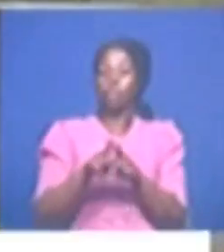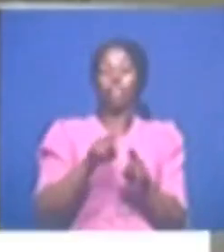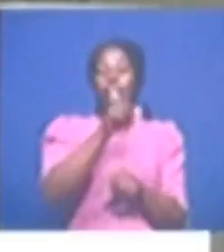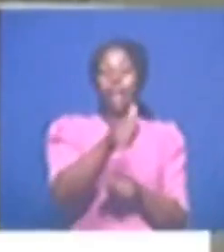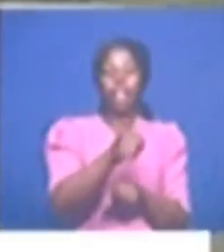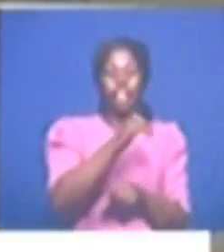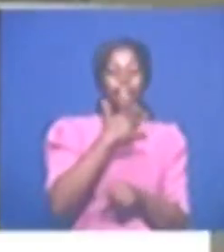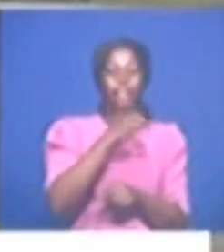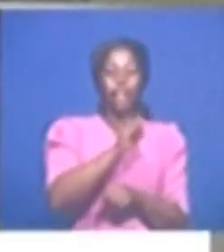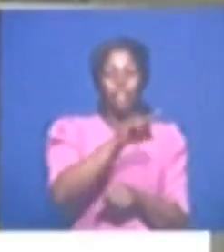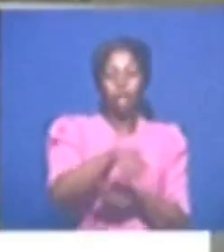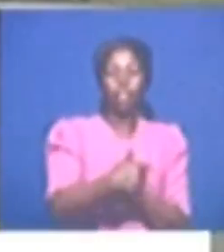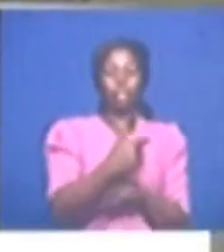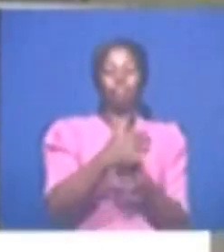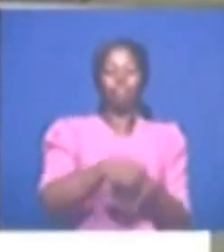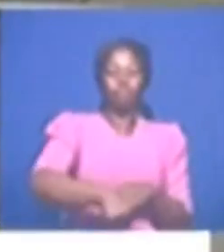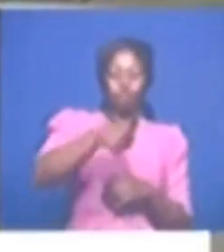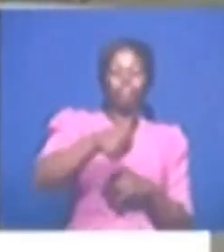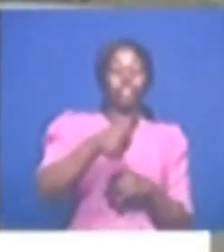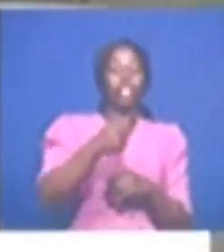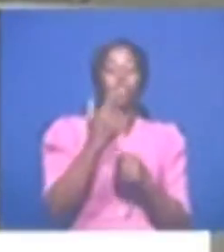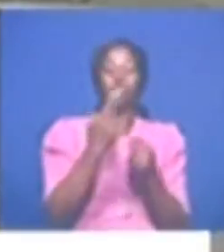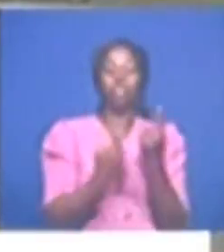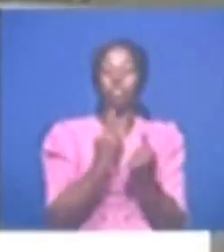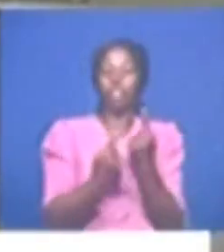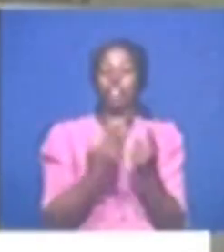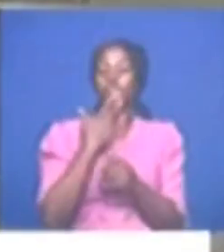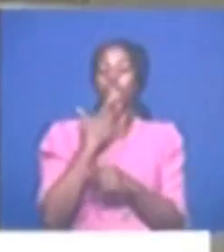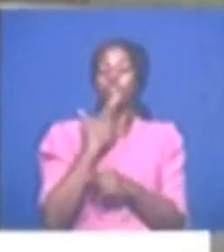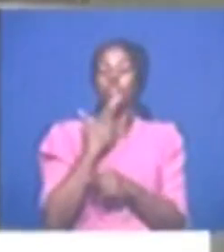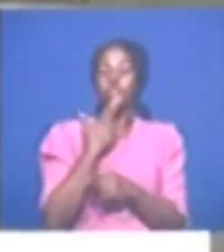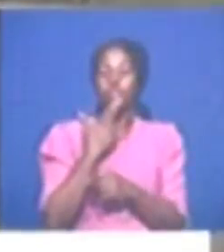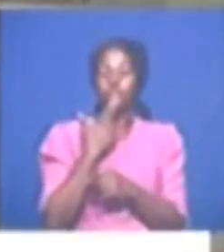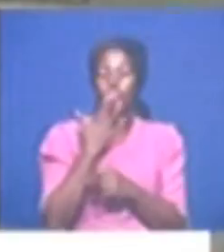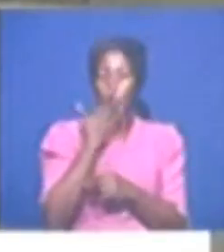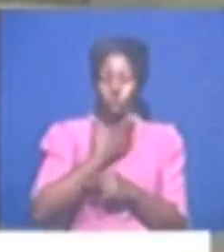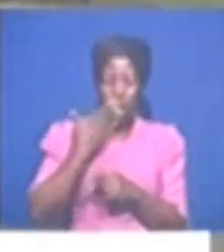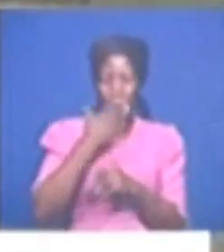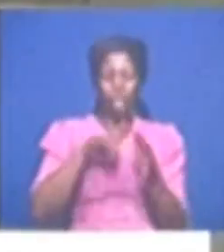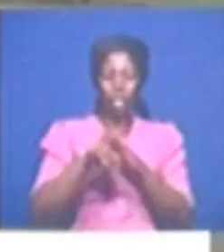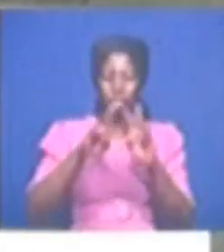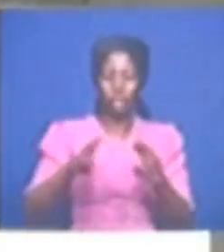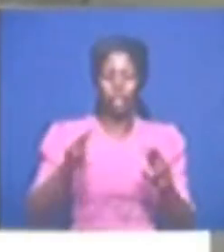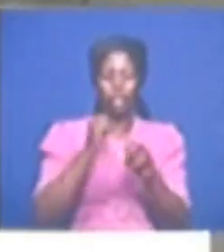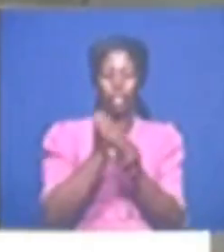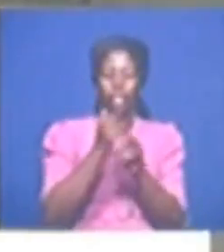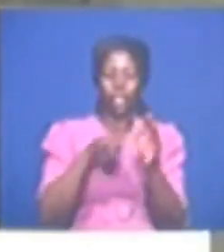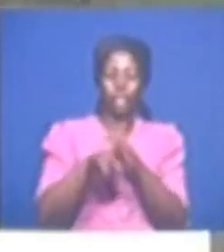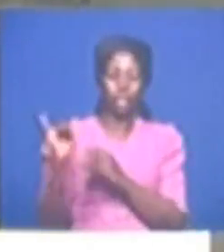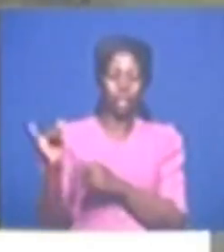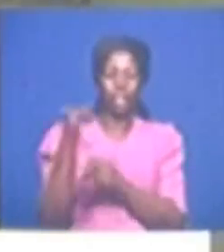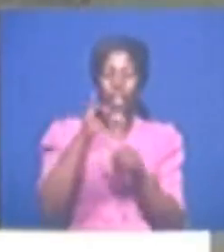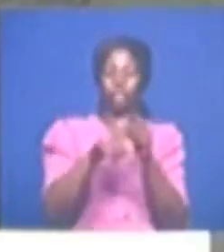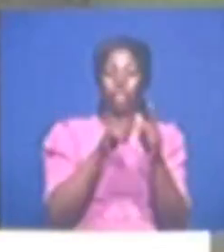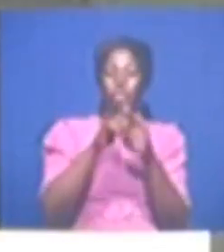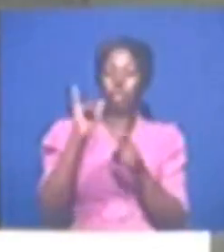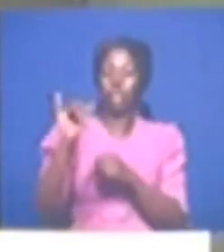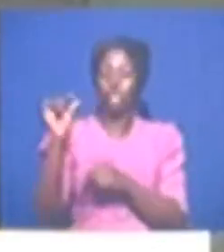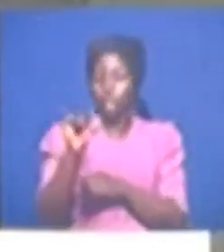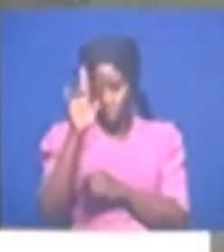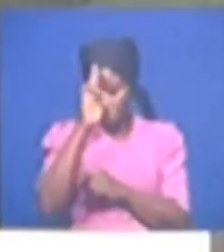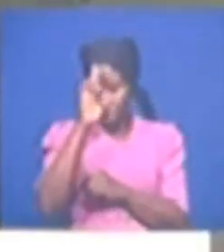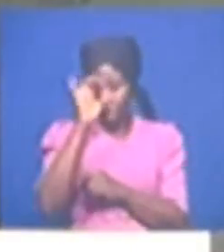overnight operation carried out within the city's Eastleigh estate. Now, according to the Inspector General of Police, Joseph Boynet, 3 people are being